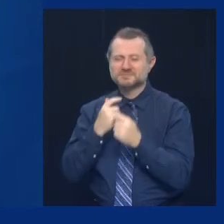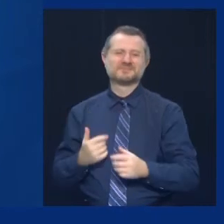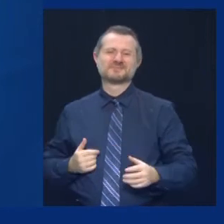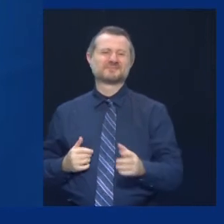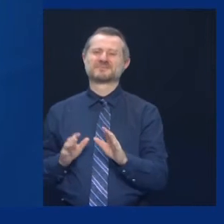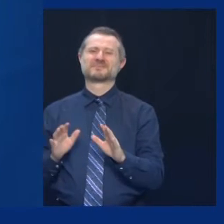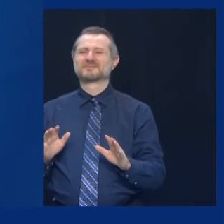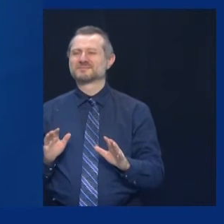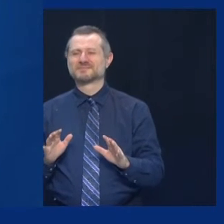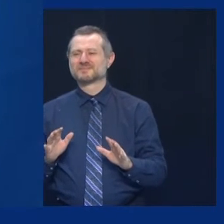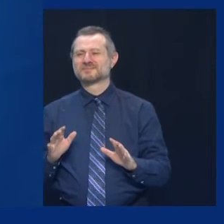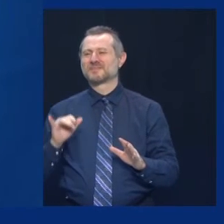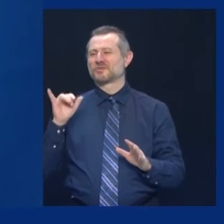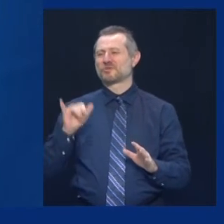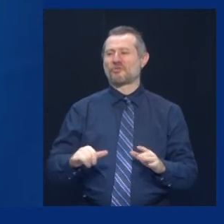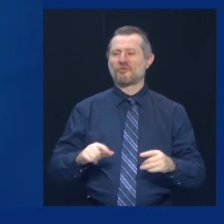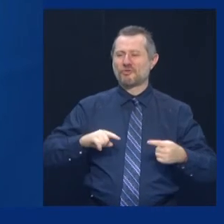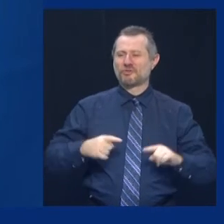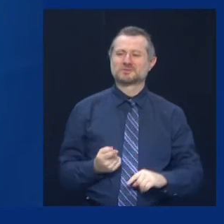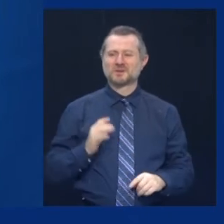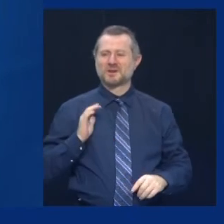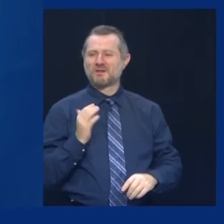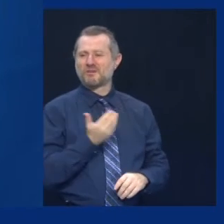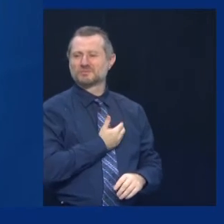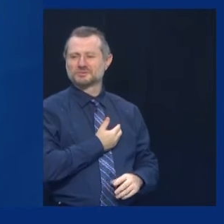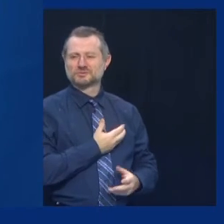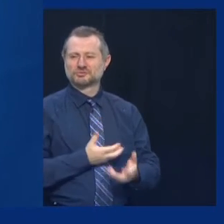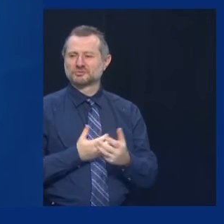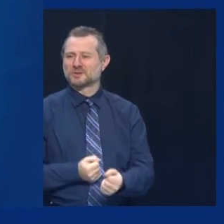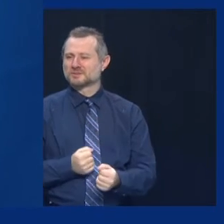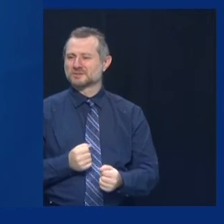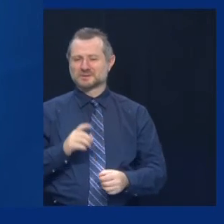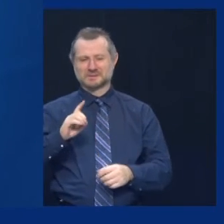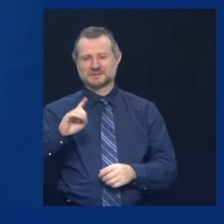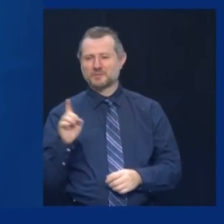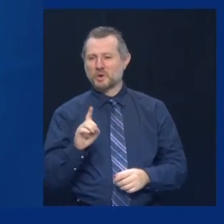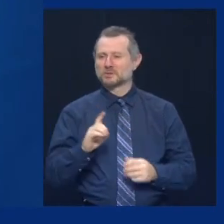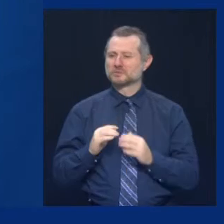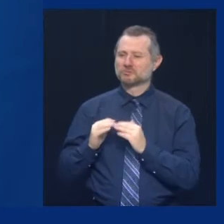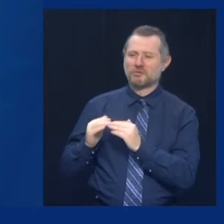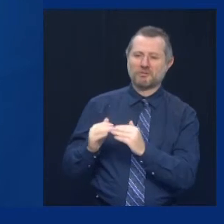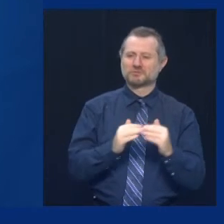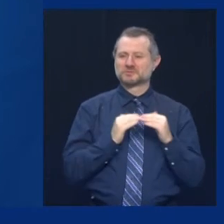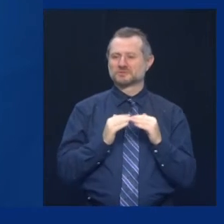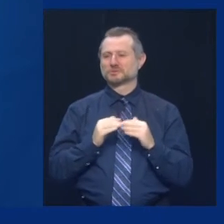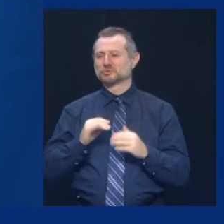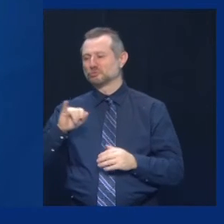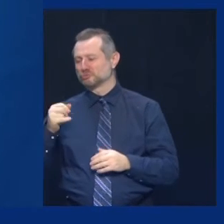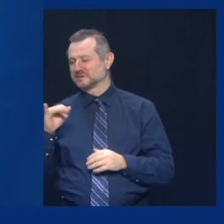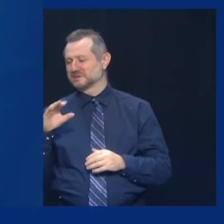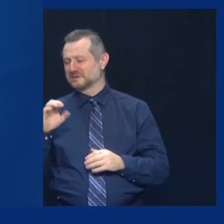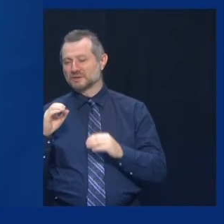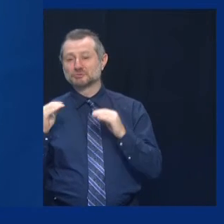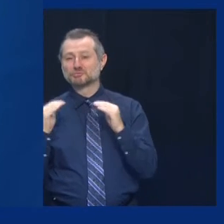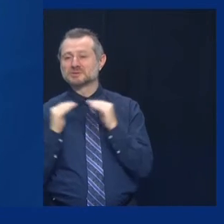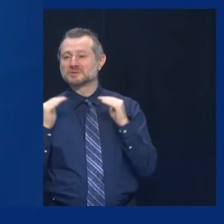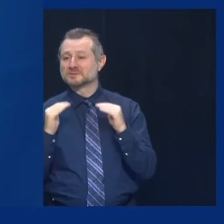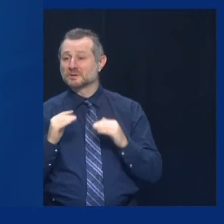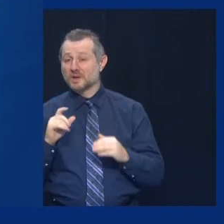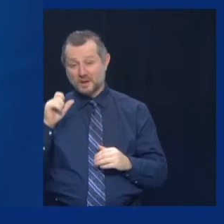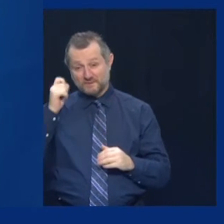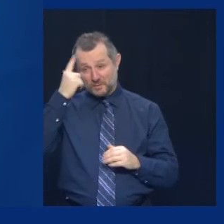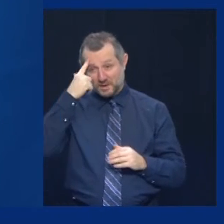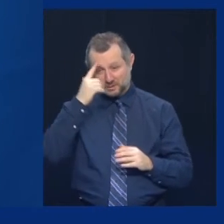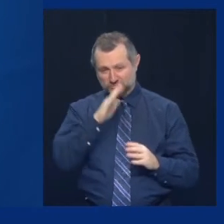of democracy and equality and a government that works for all people. And in